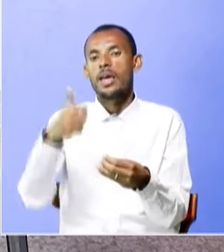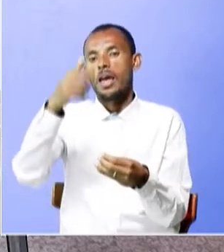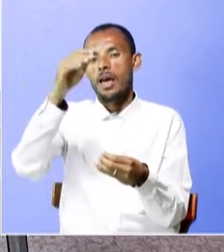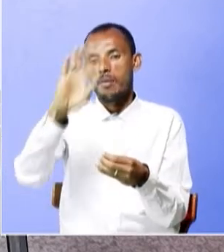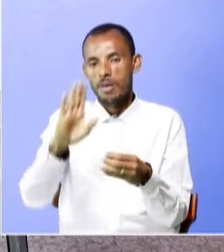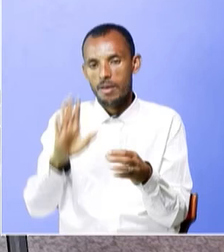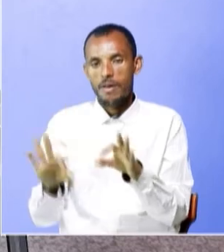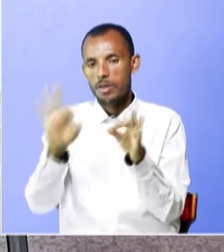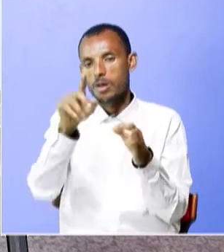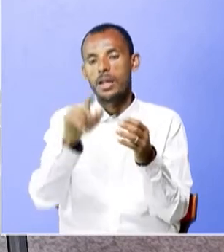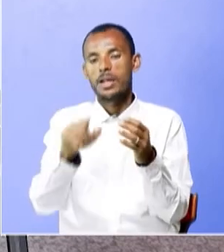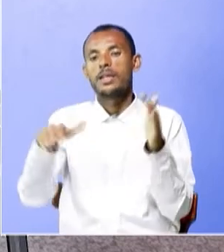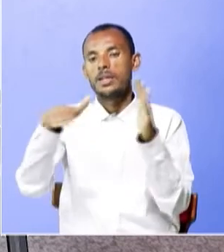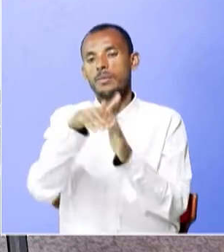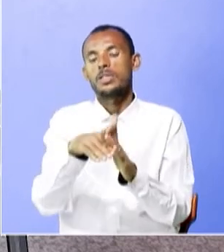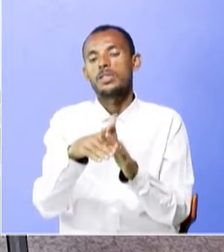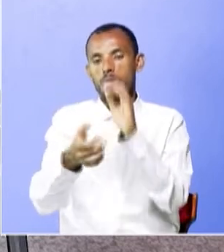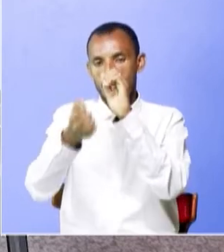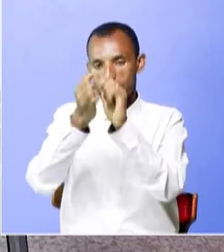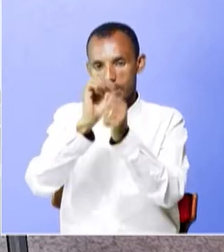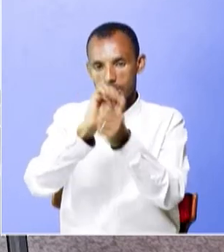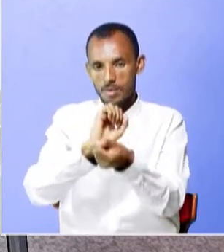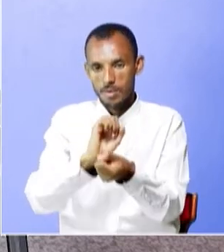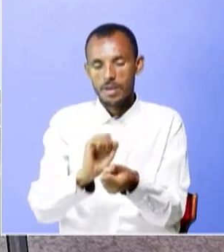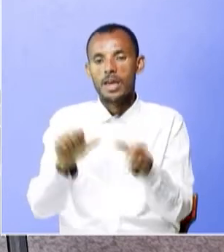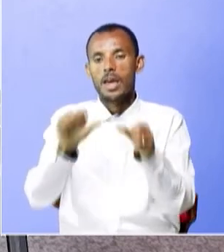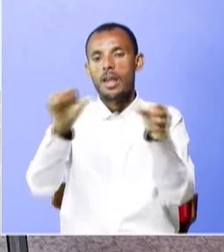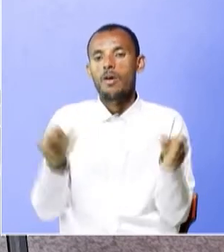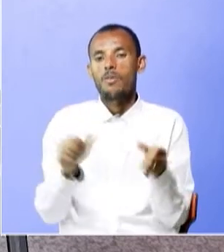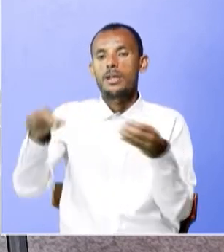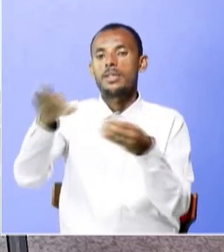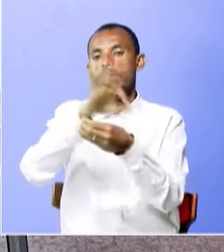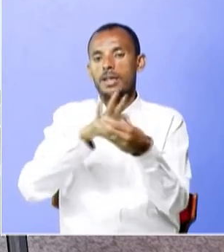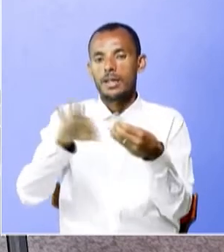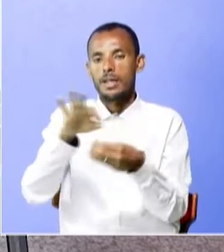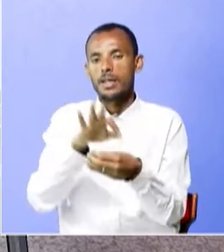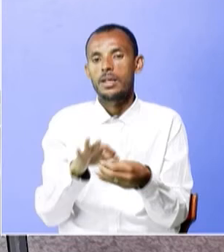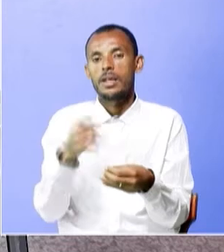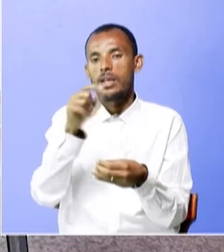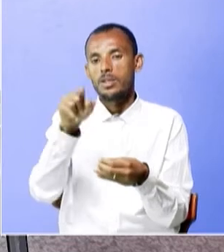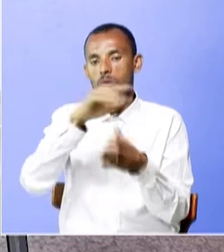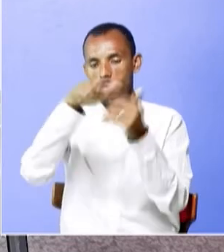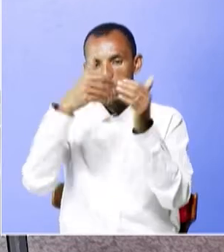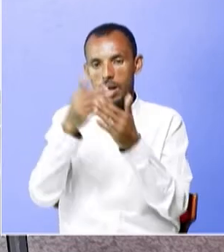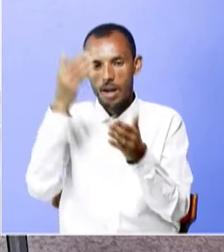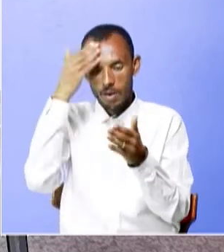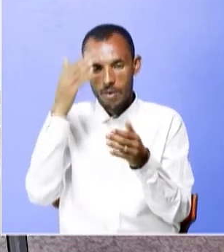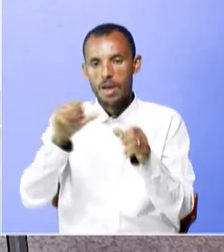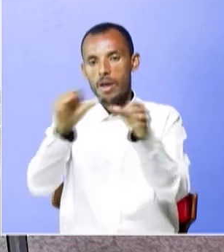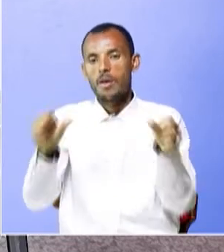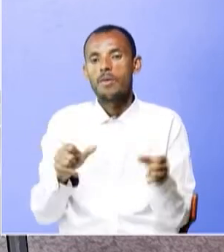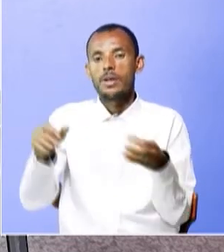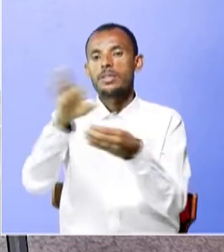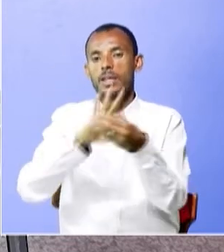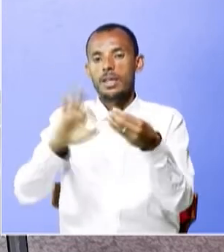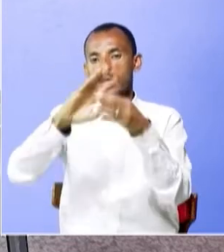can you can substitute area of a circle. As you all know, area of a circle is